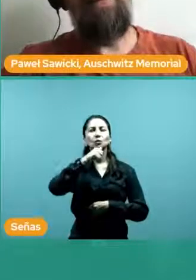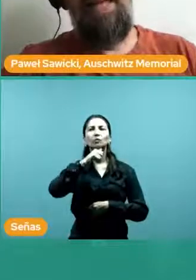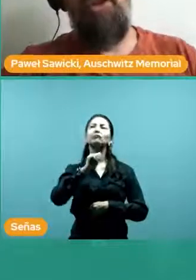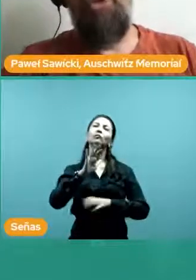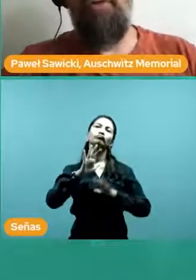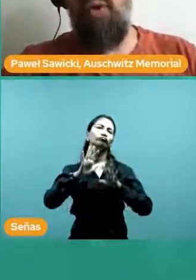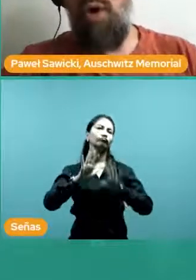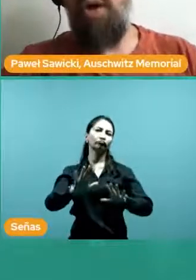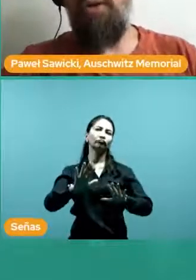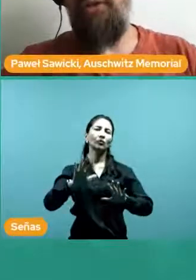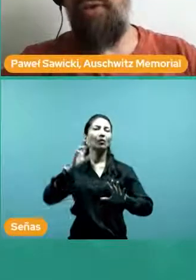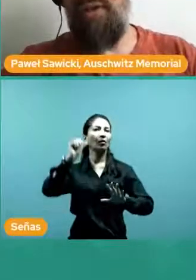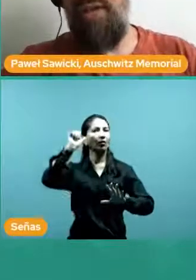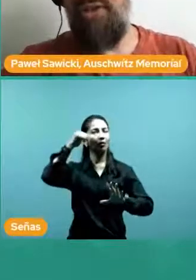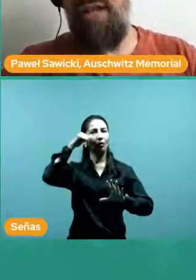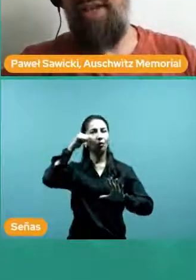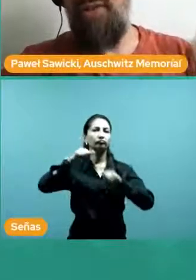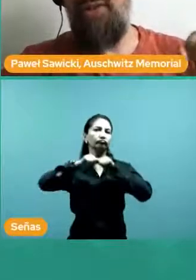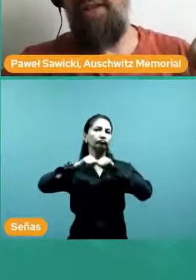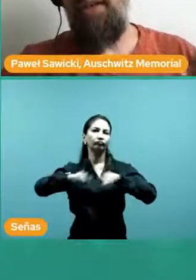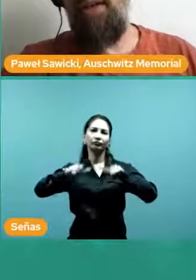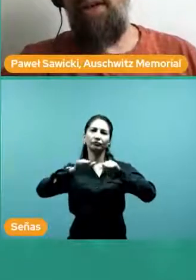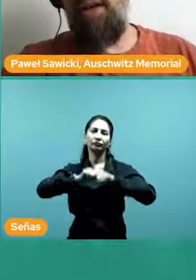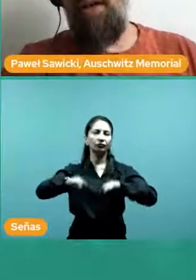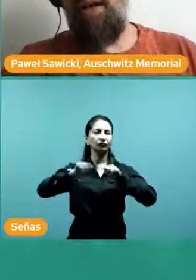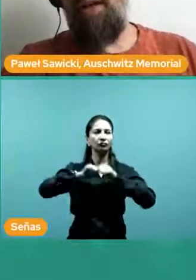the attention of the world during such days